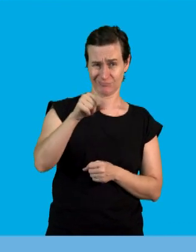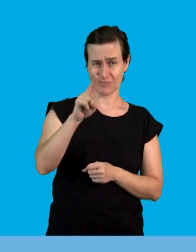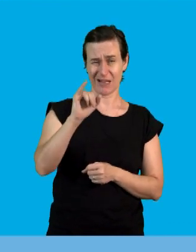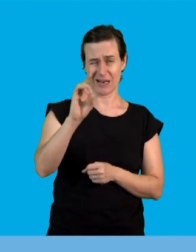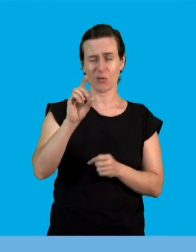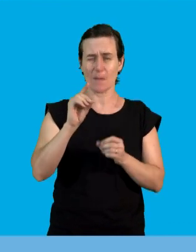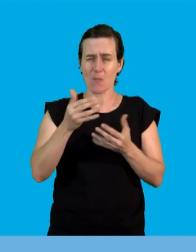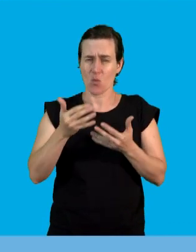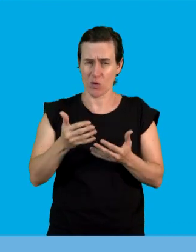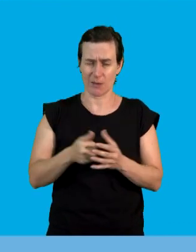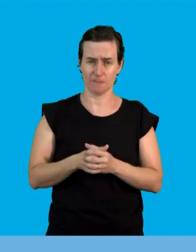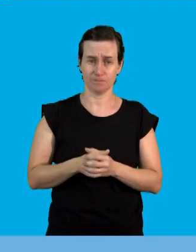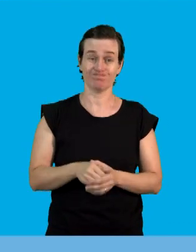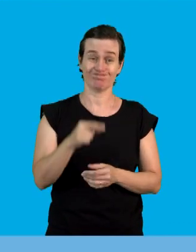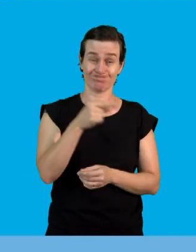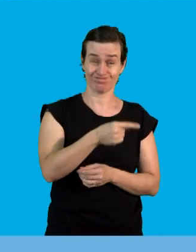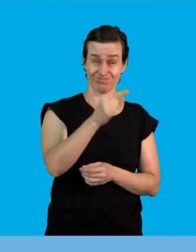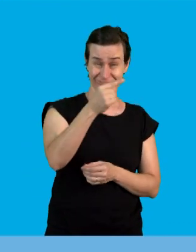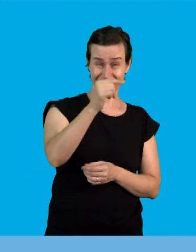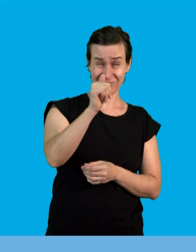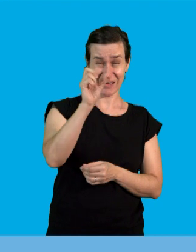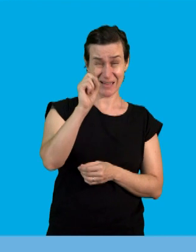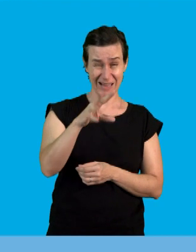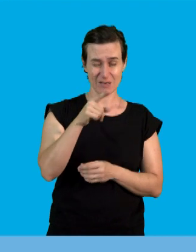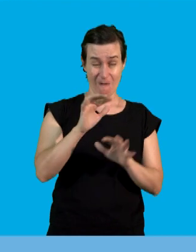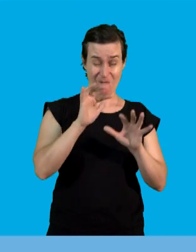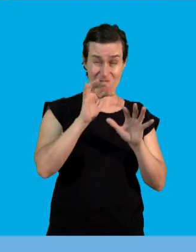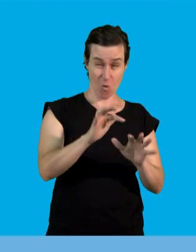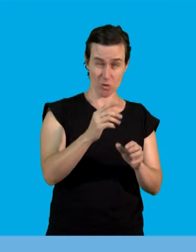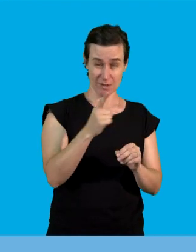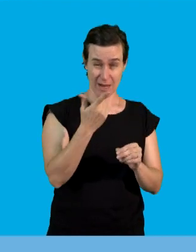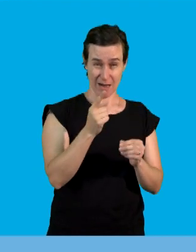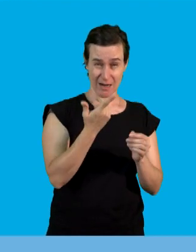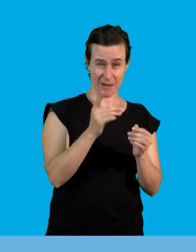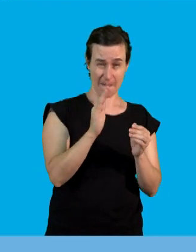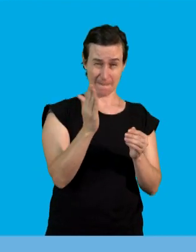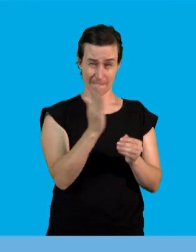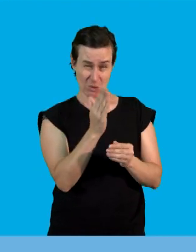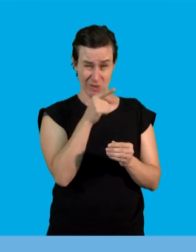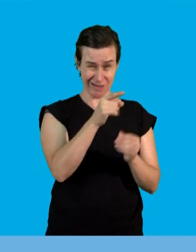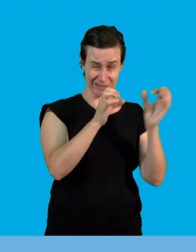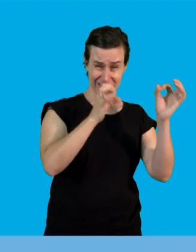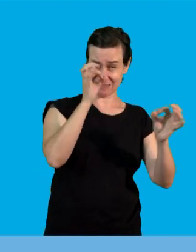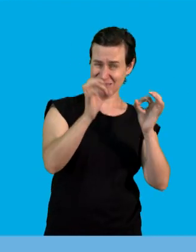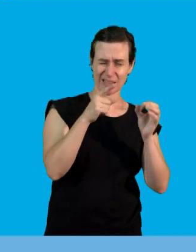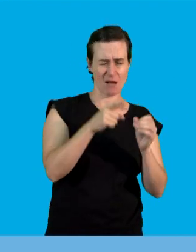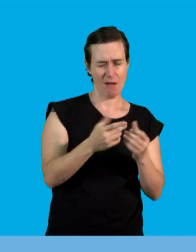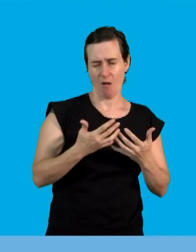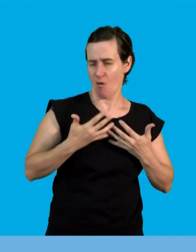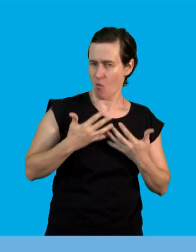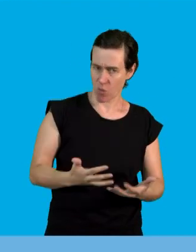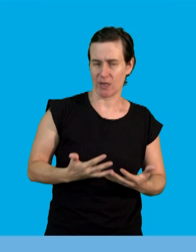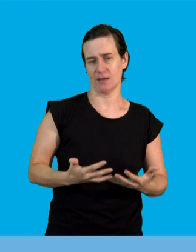particles, the attractive forces that are between the gas particles are much weaker as compared to those